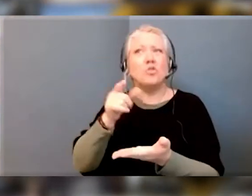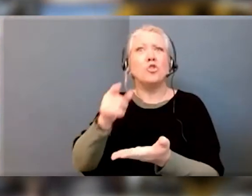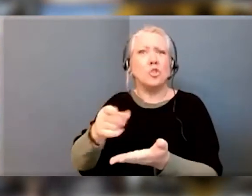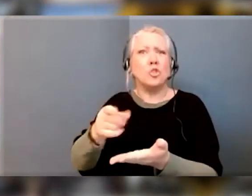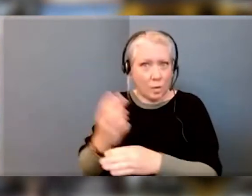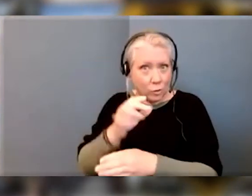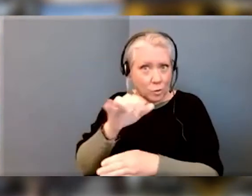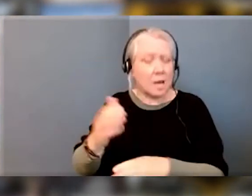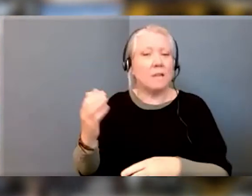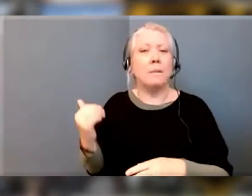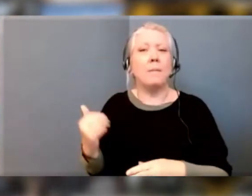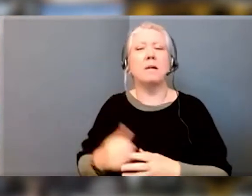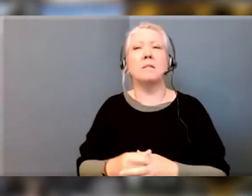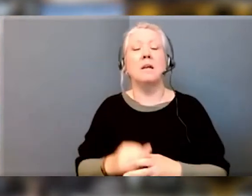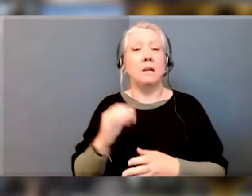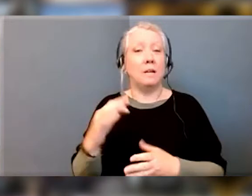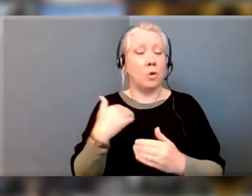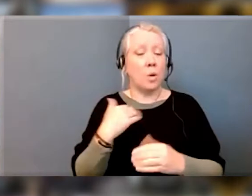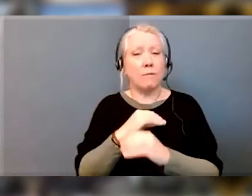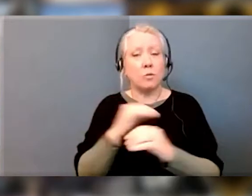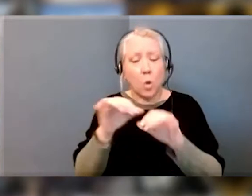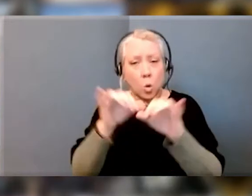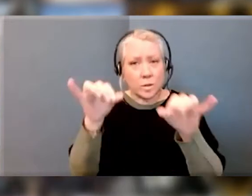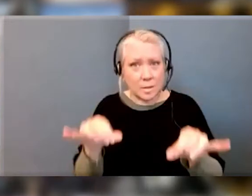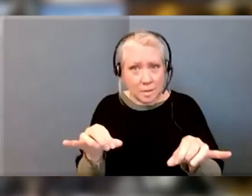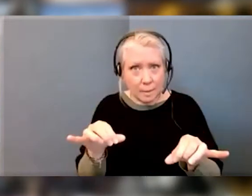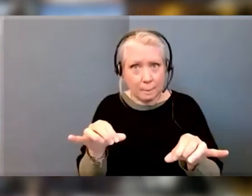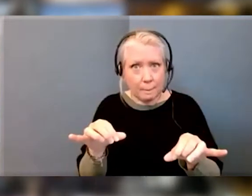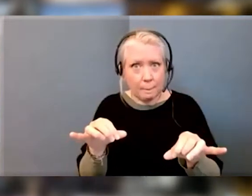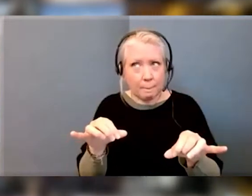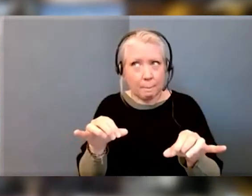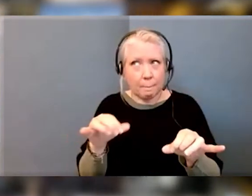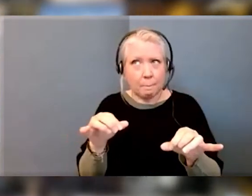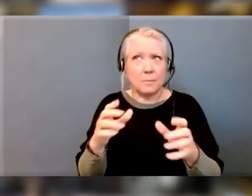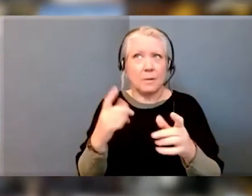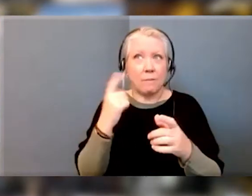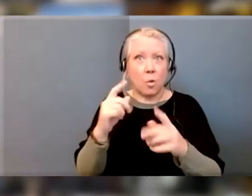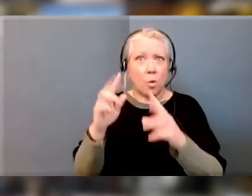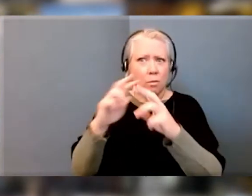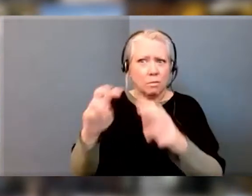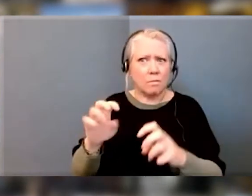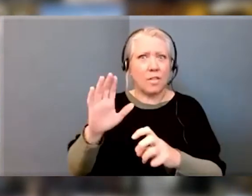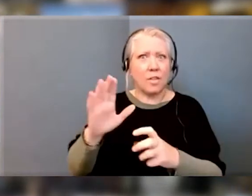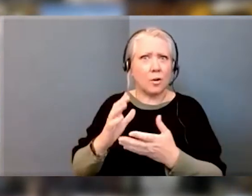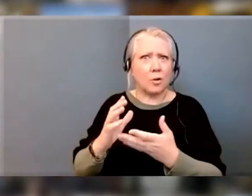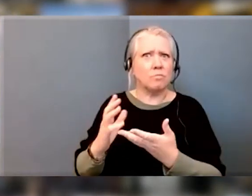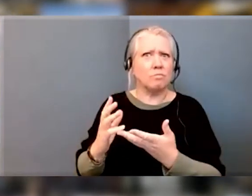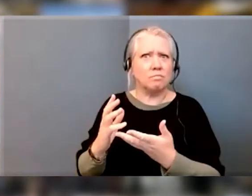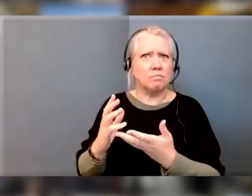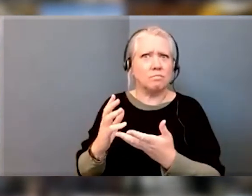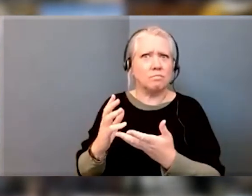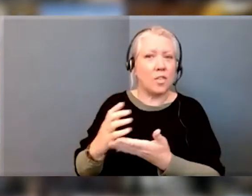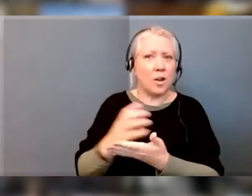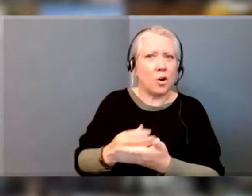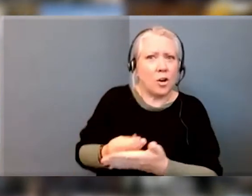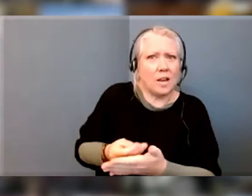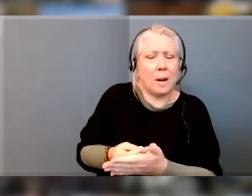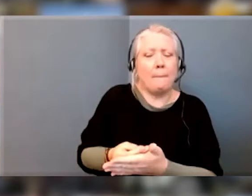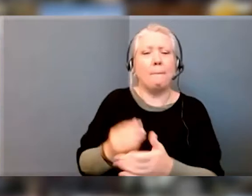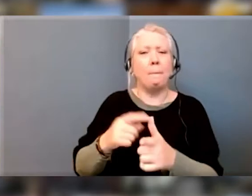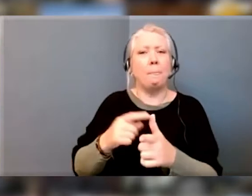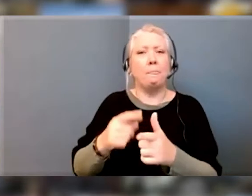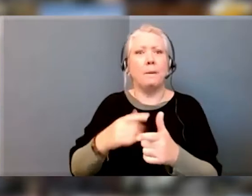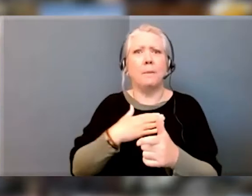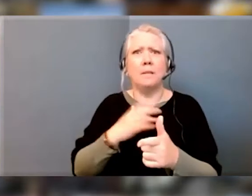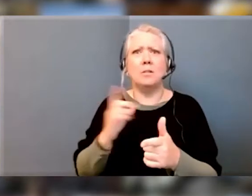verification process in place and you're awarded CDBG funds, please still apply. If you're awarded funds, the planner that you're